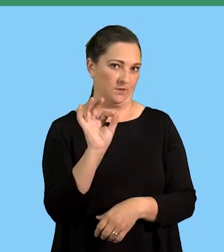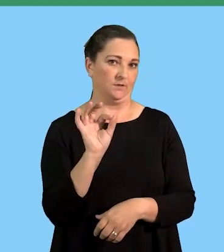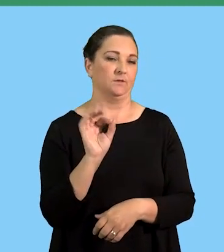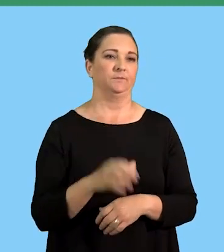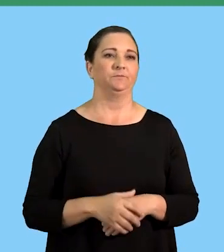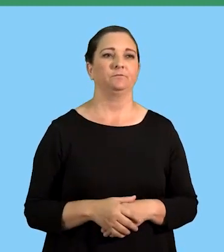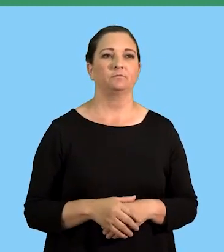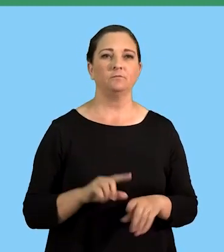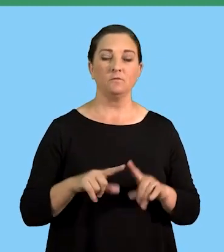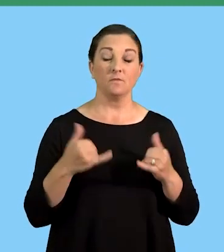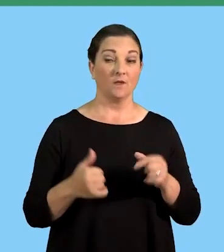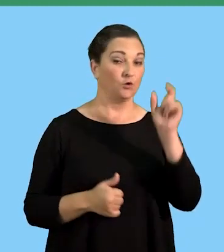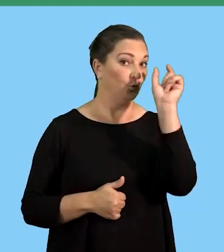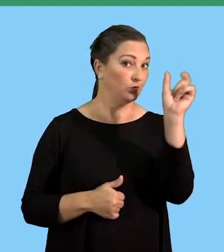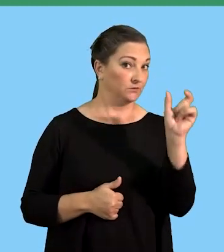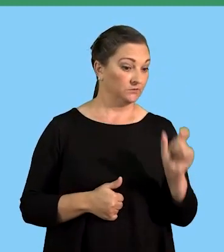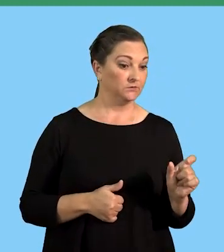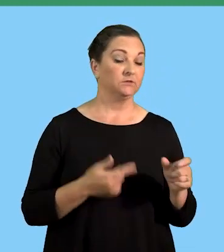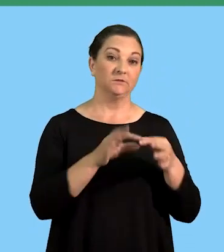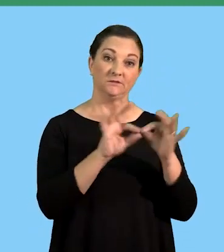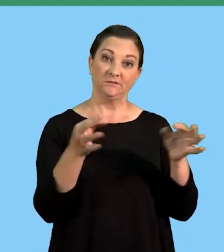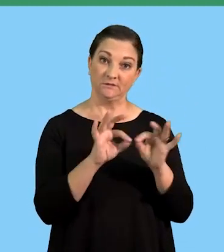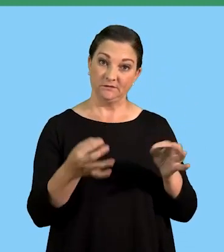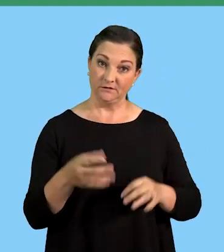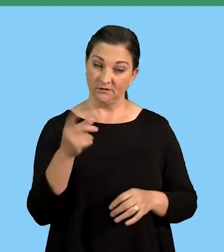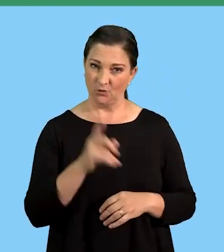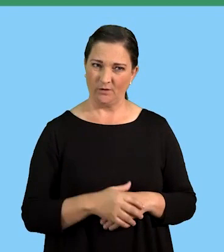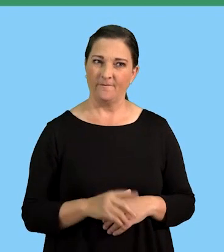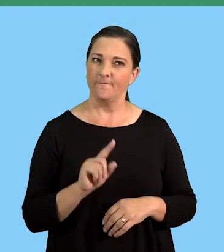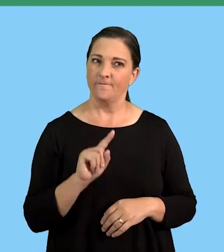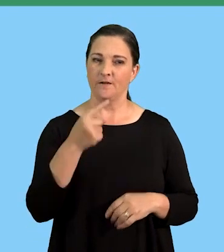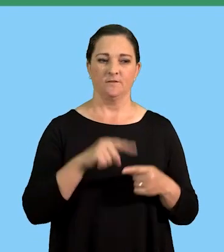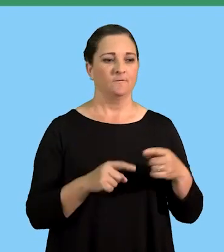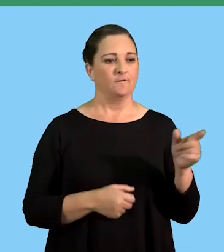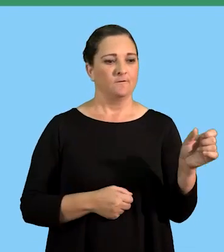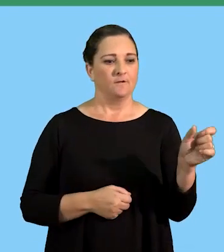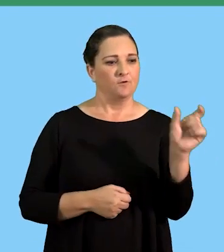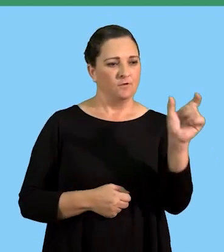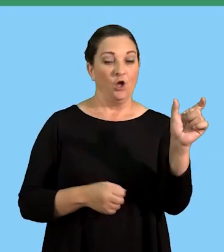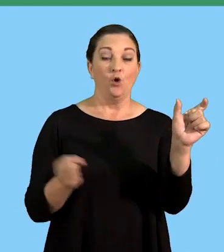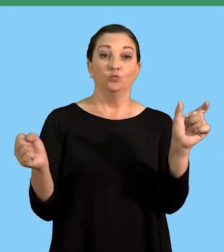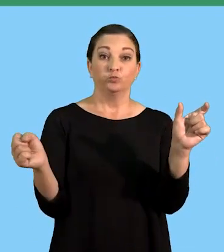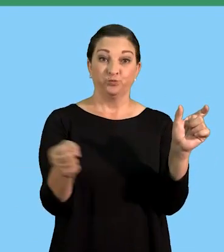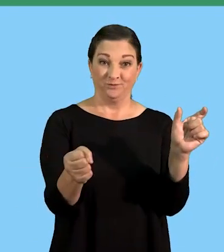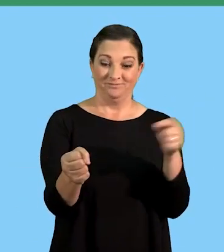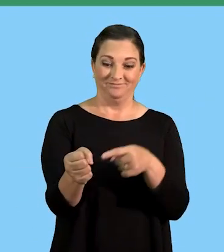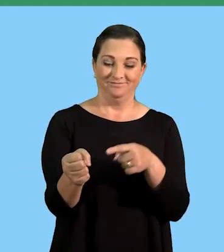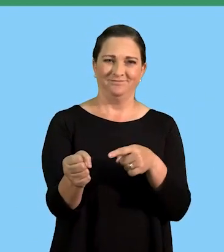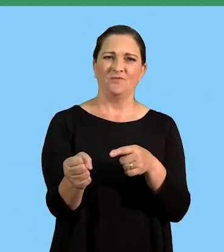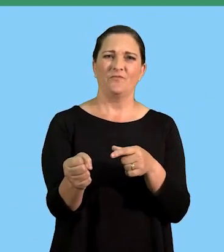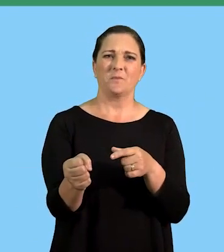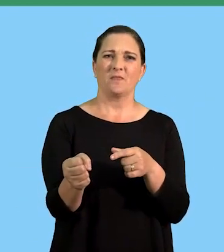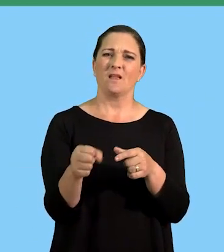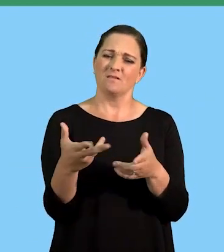The terms and definitions that you are going to come across in this lesson are, firstly, recruitment, which is defined